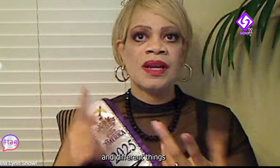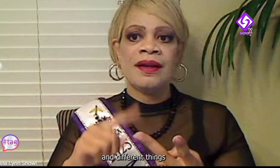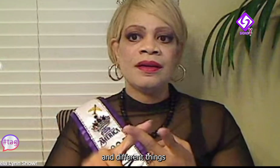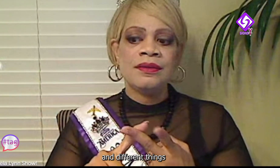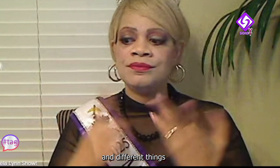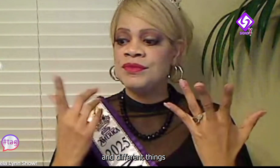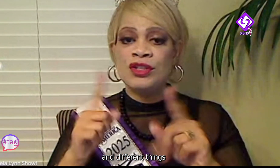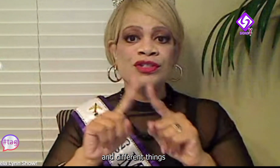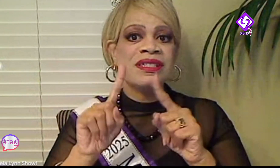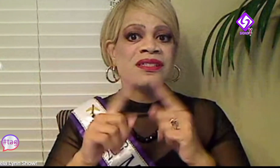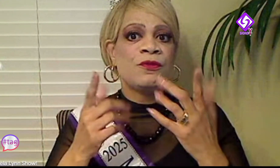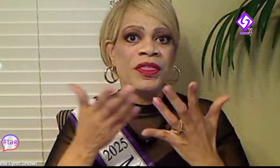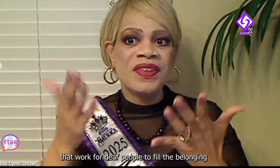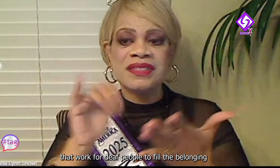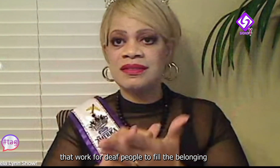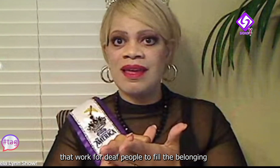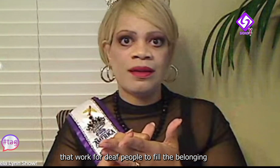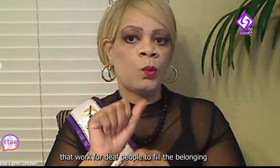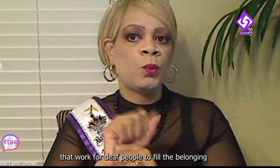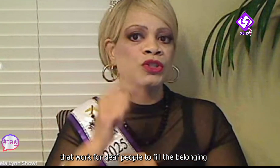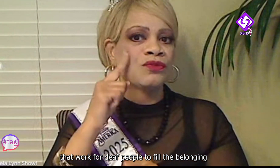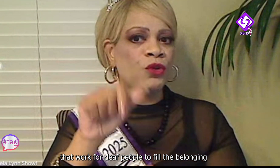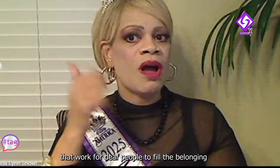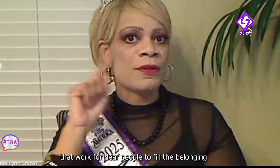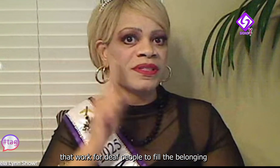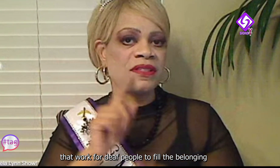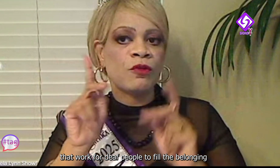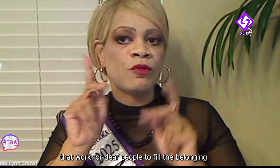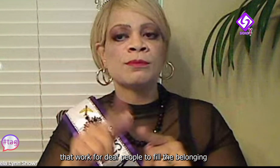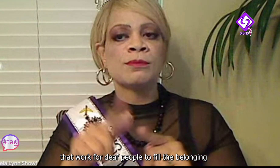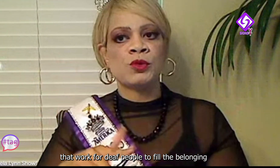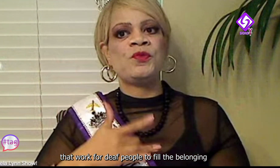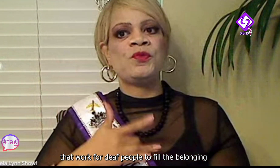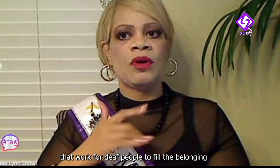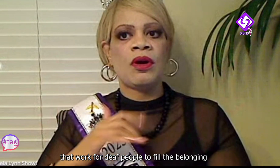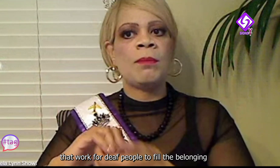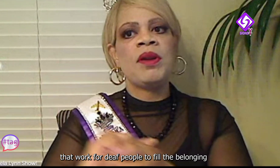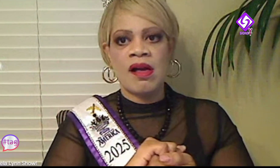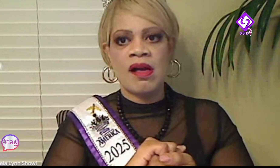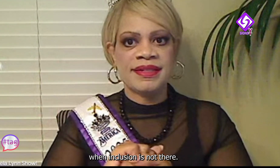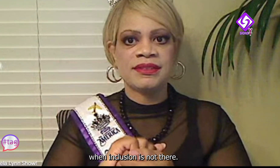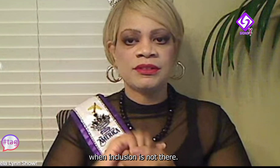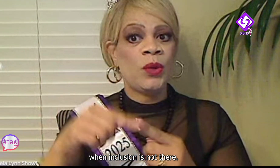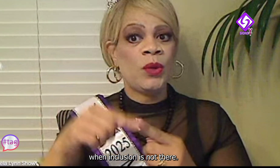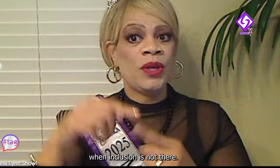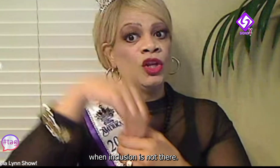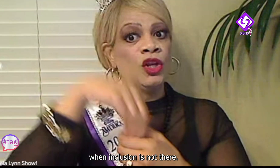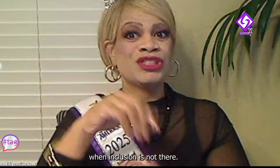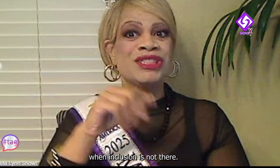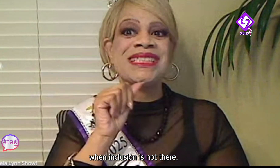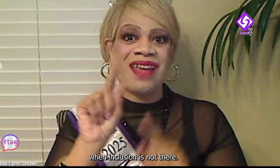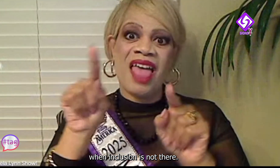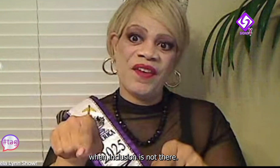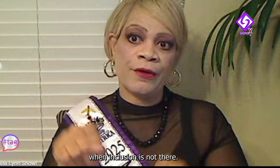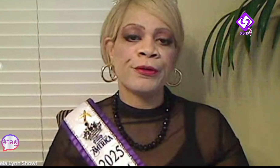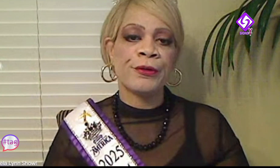and different things that work for deaf people to feel the belonging when inclusion